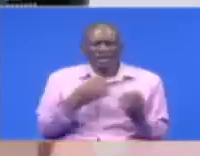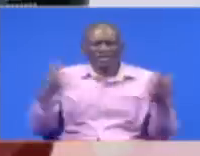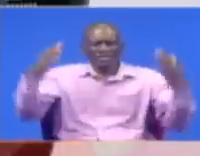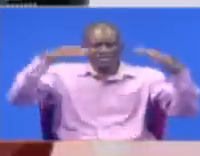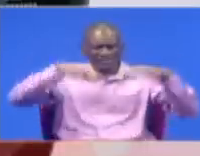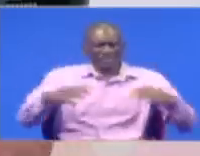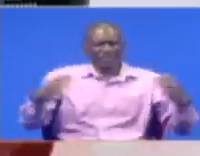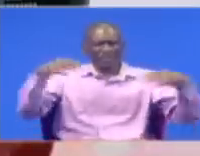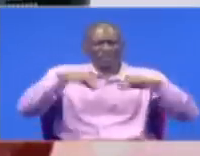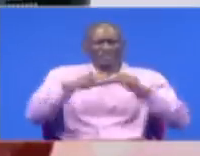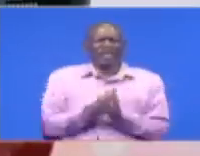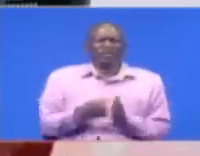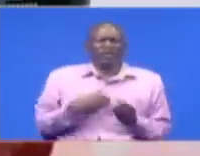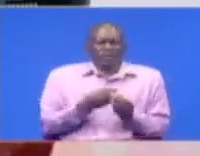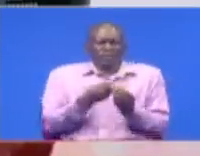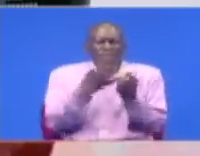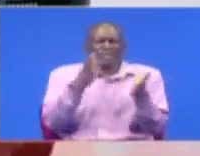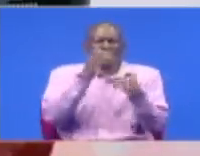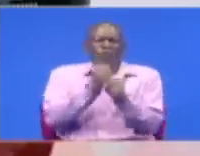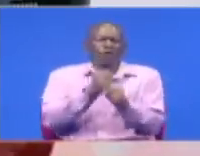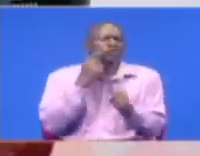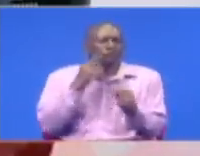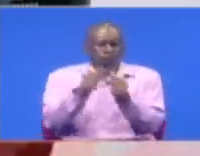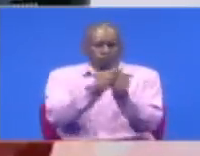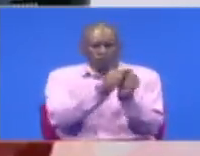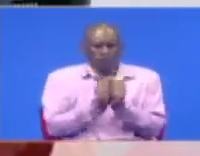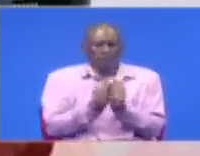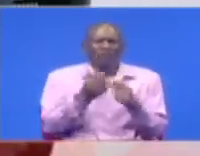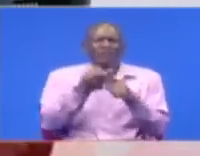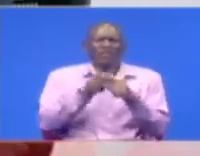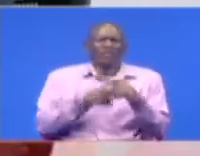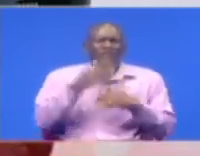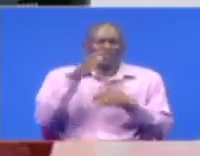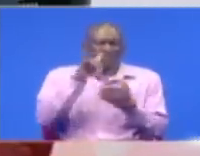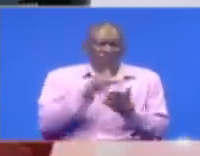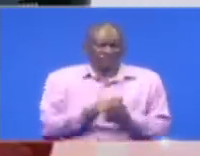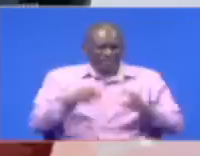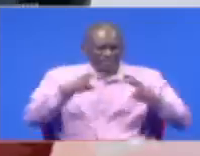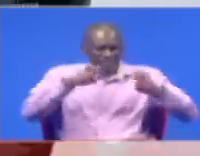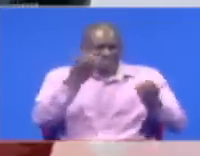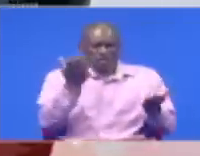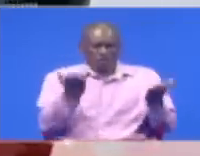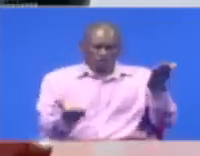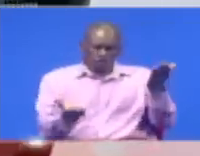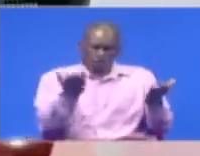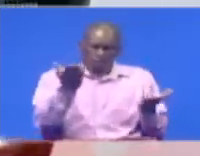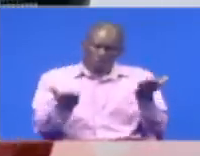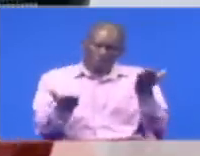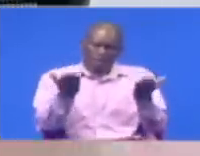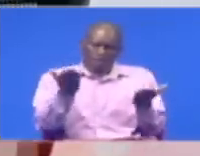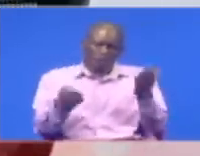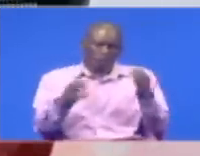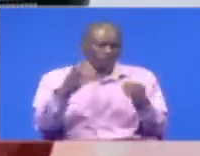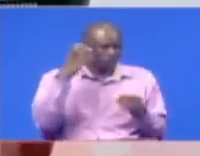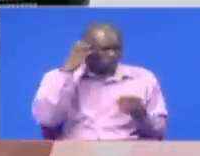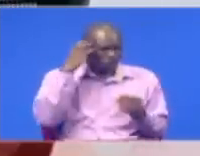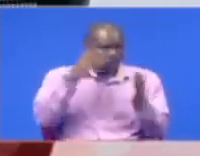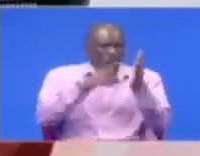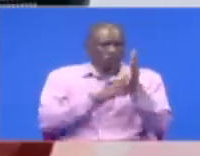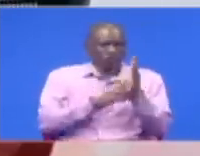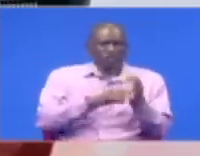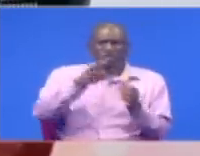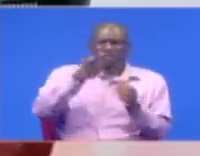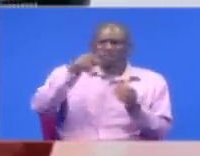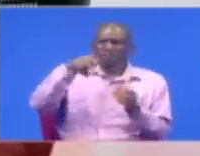and we had so many workshops. And then I looked at comparative colleges like